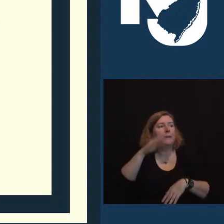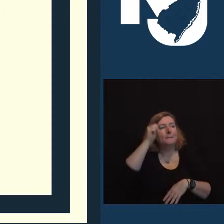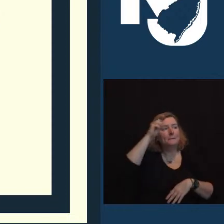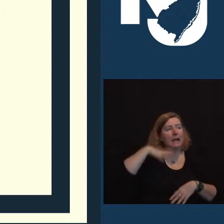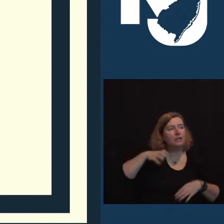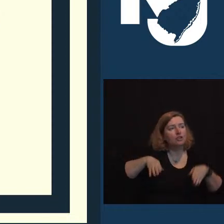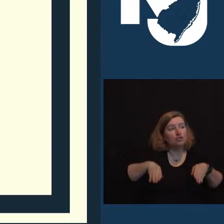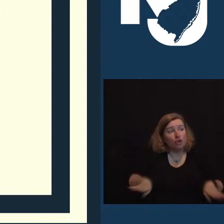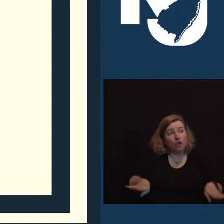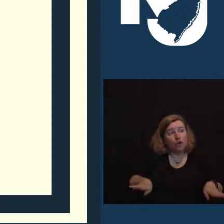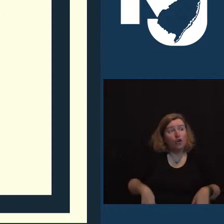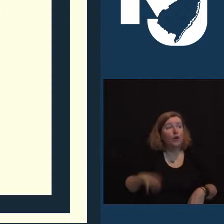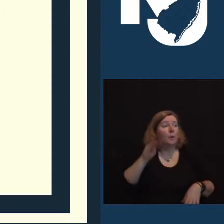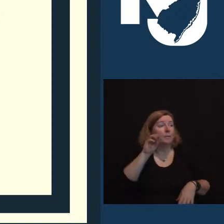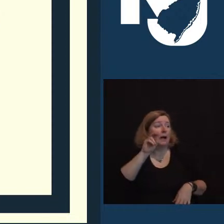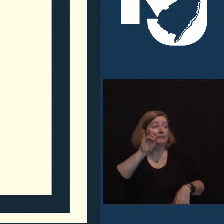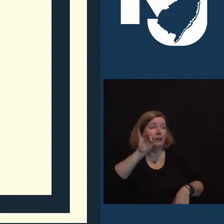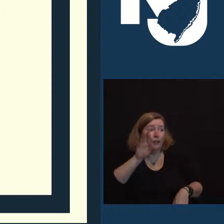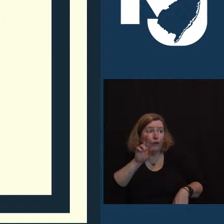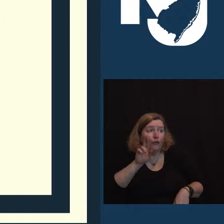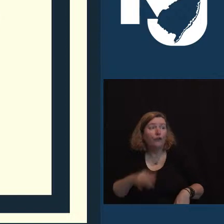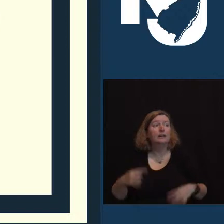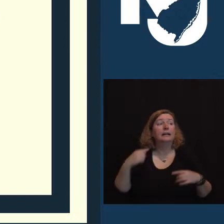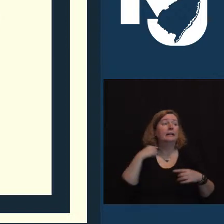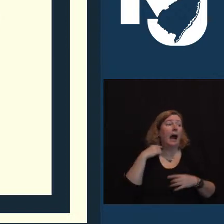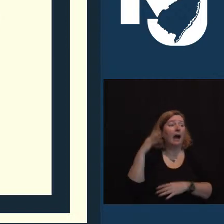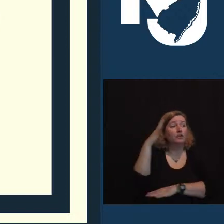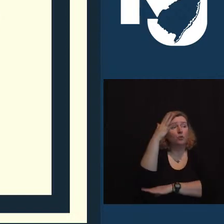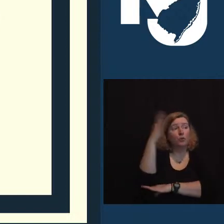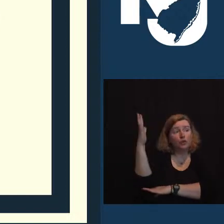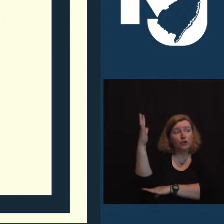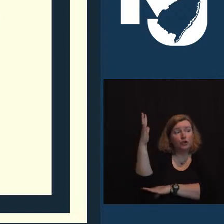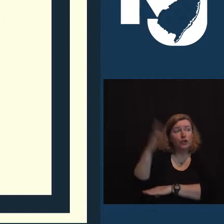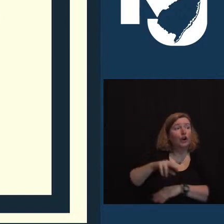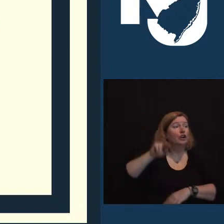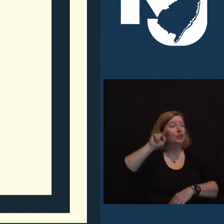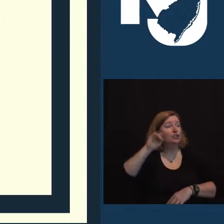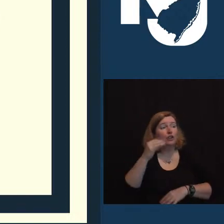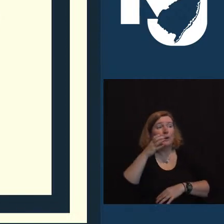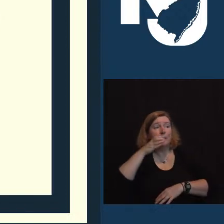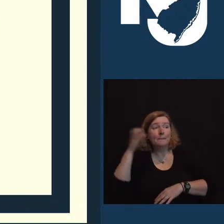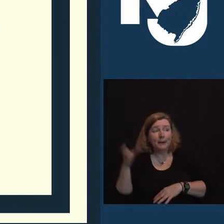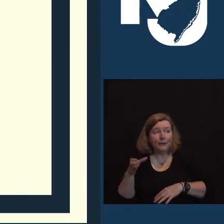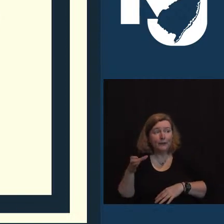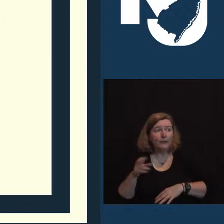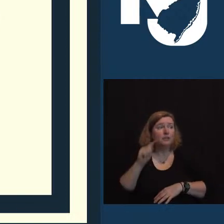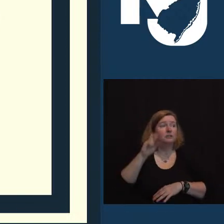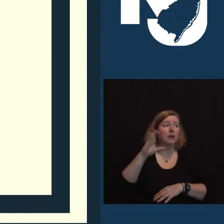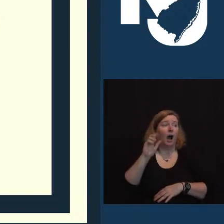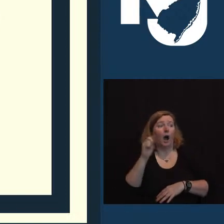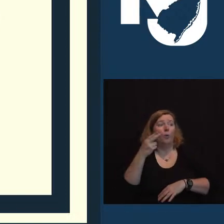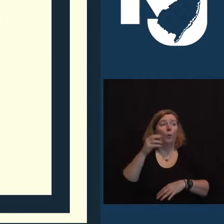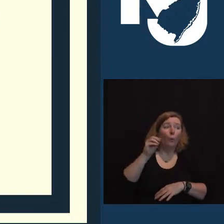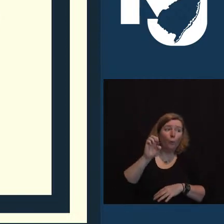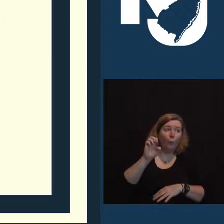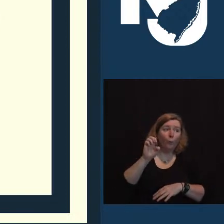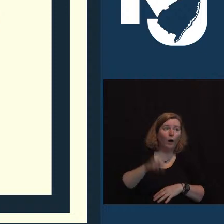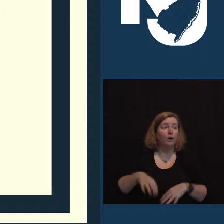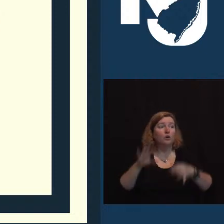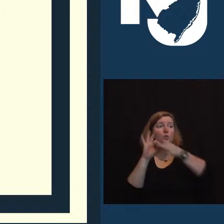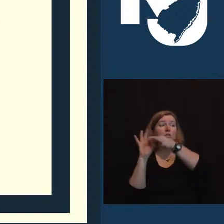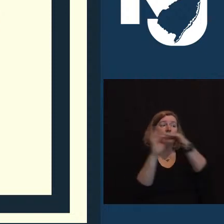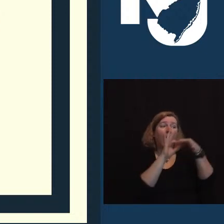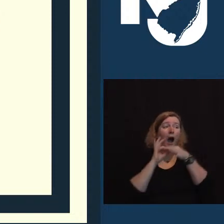Skirt Brewing, Montclair Brewery, Neck of the Woods Brewing Co., New Jersey Beer Co., Tuckahoe Brewing